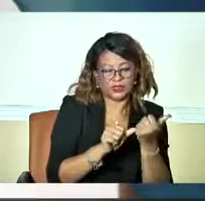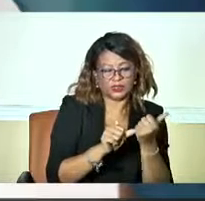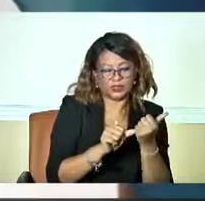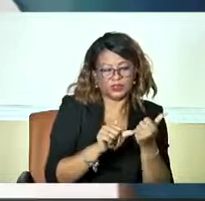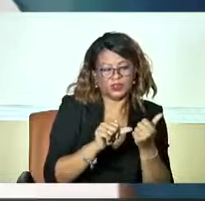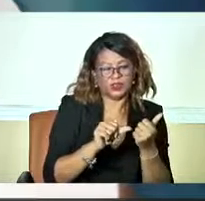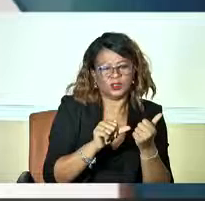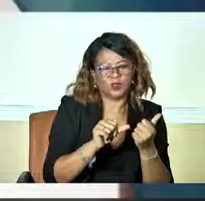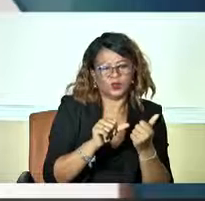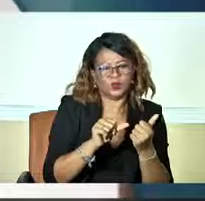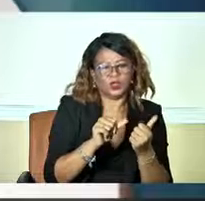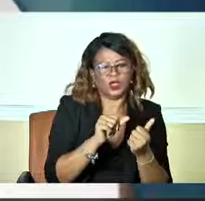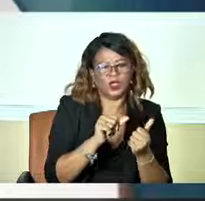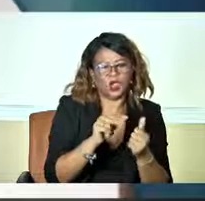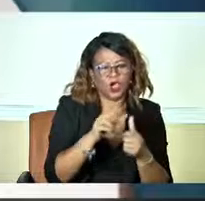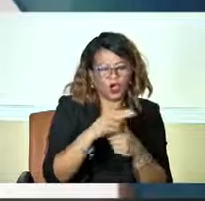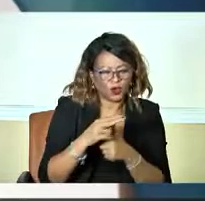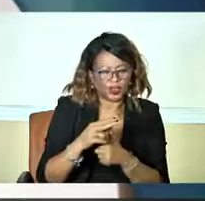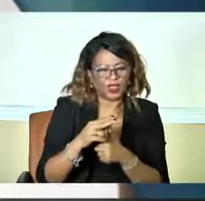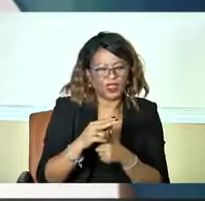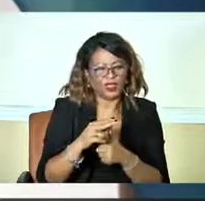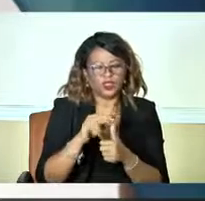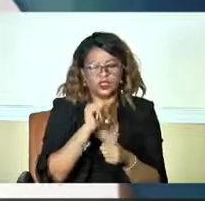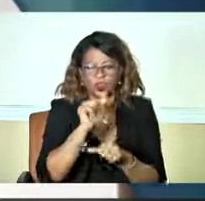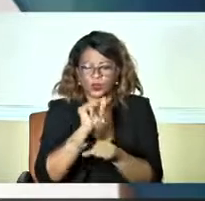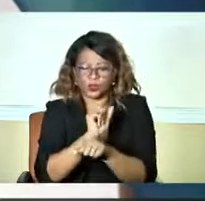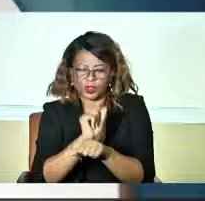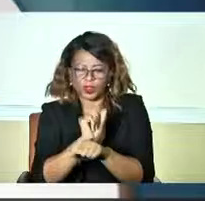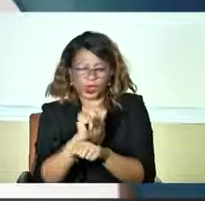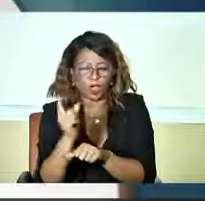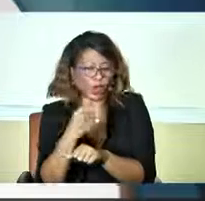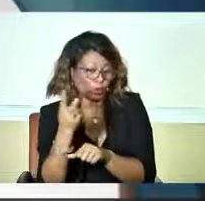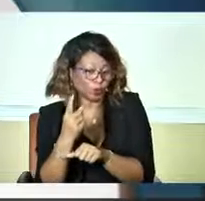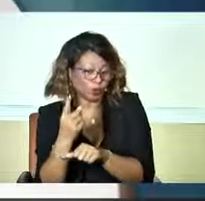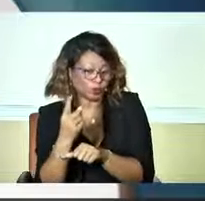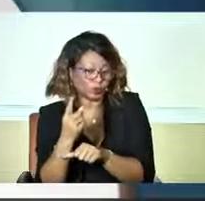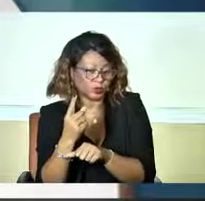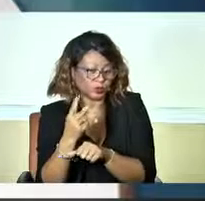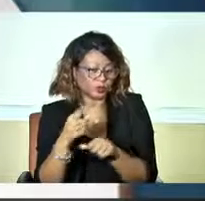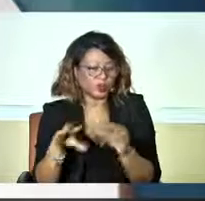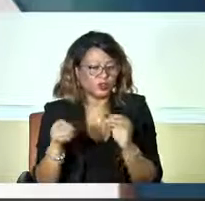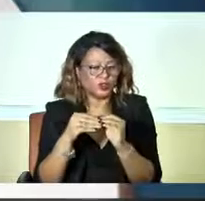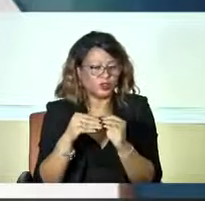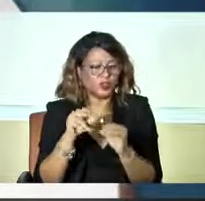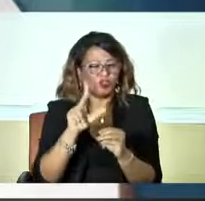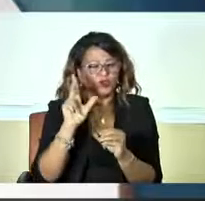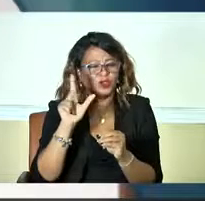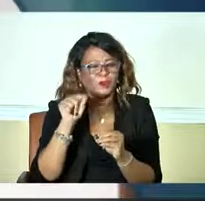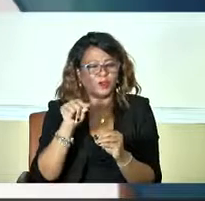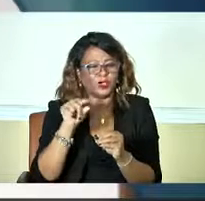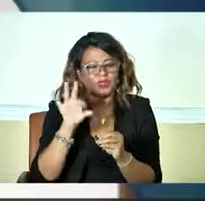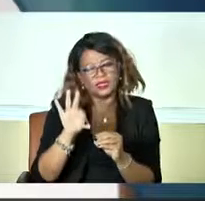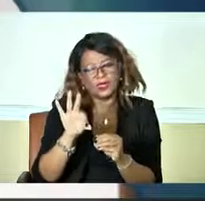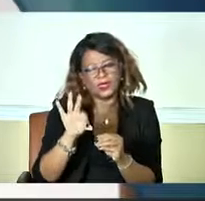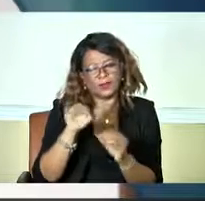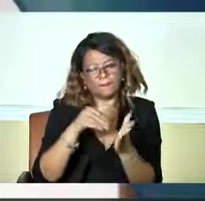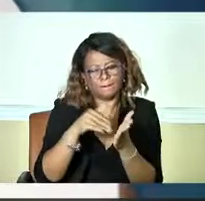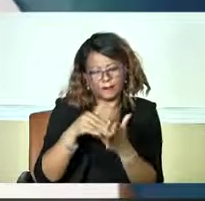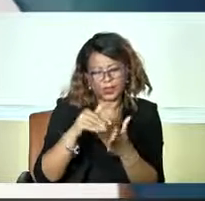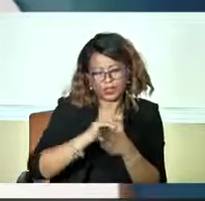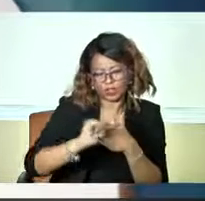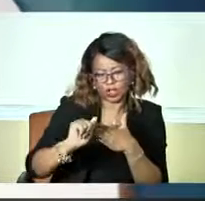associated with Hurricane Dorian unemployment alone amounted to some $3.9